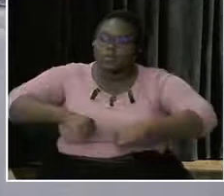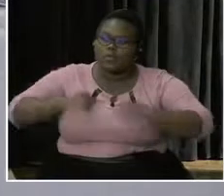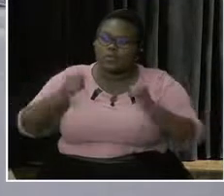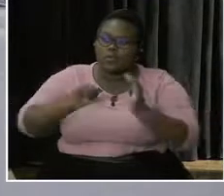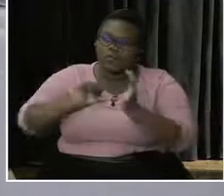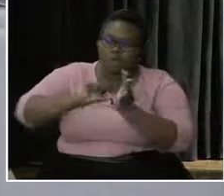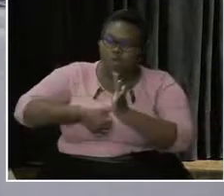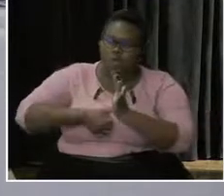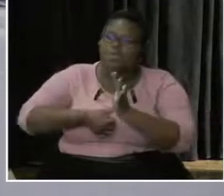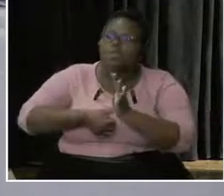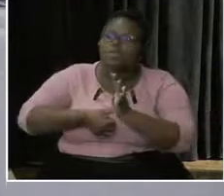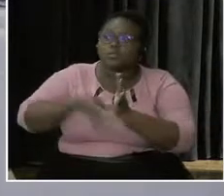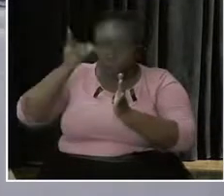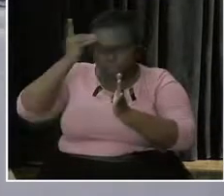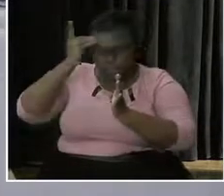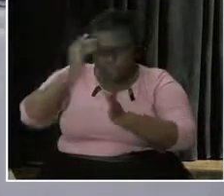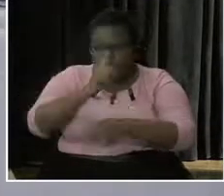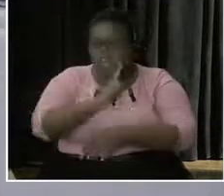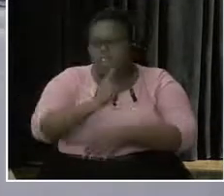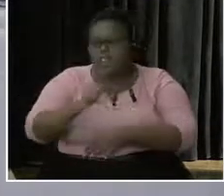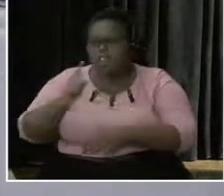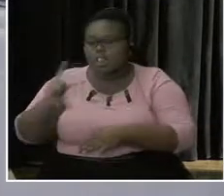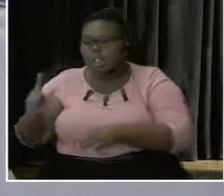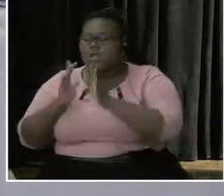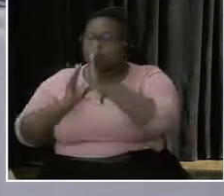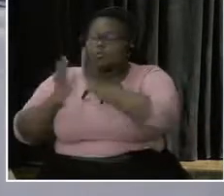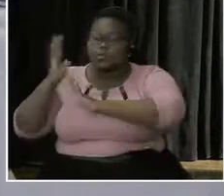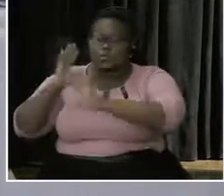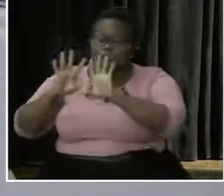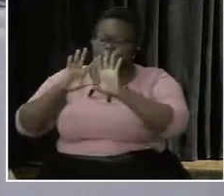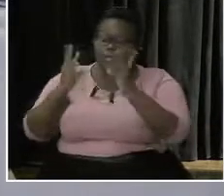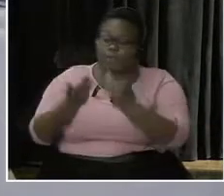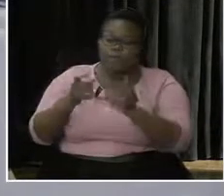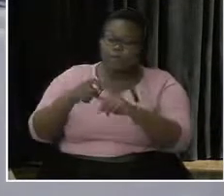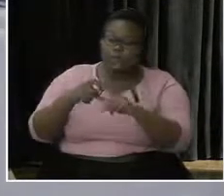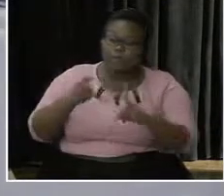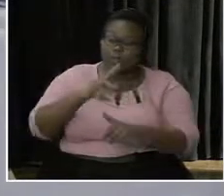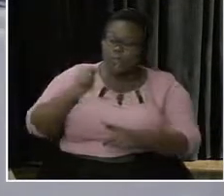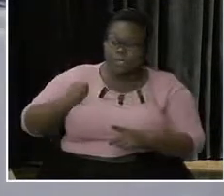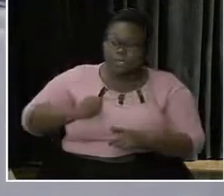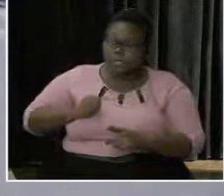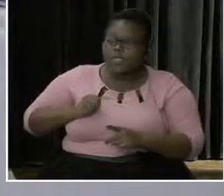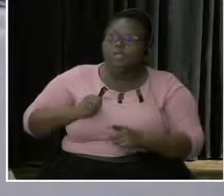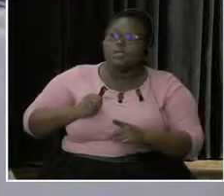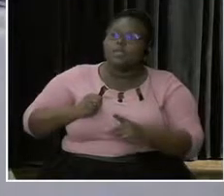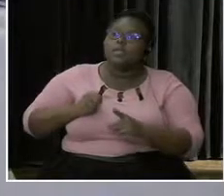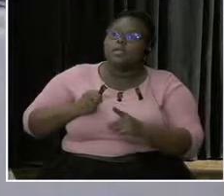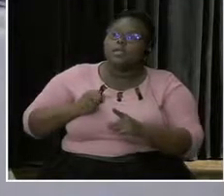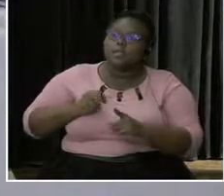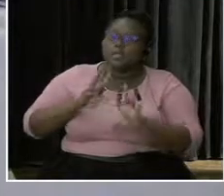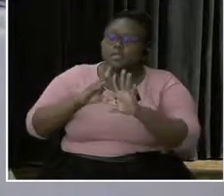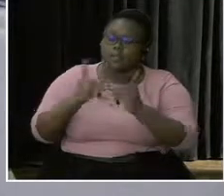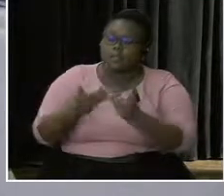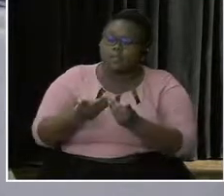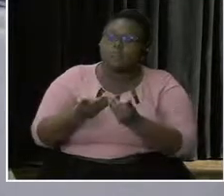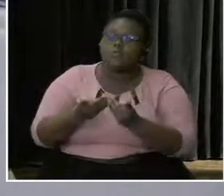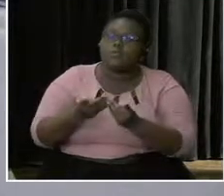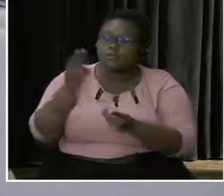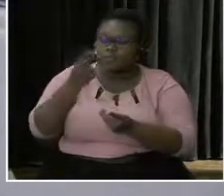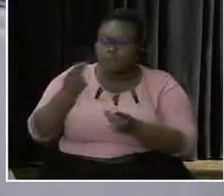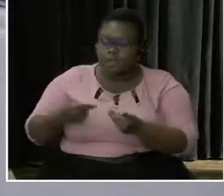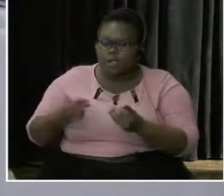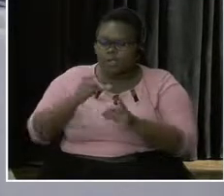grant to eThekwini Libraries and Heritage Department from KwaZulu-Natal Department of Arts and Culture for the financial